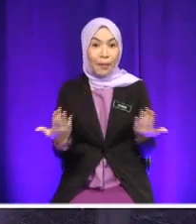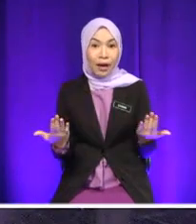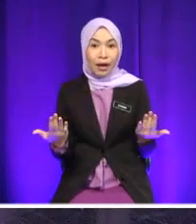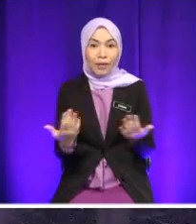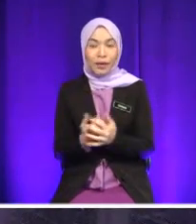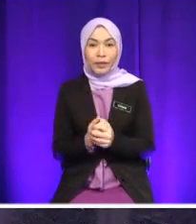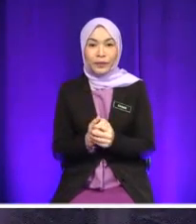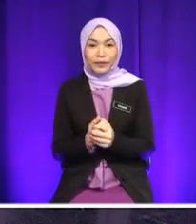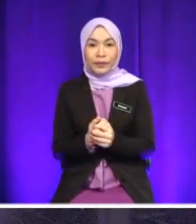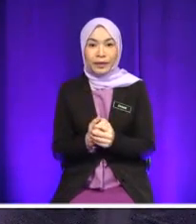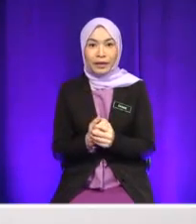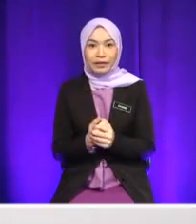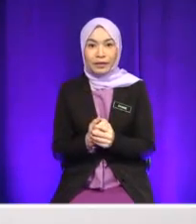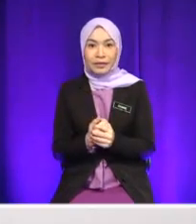Rachel.